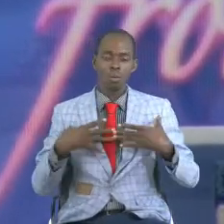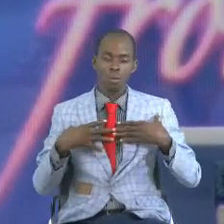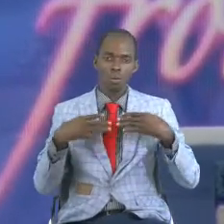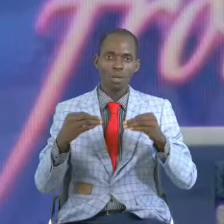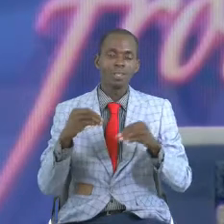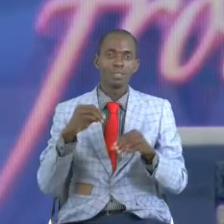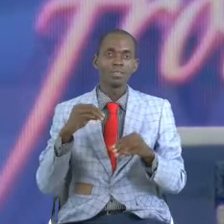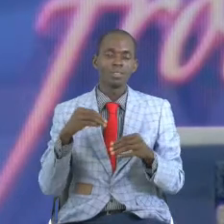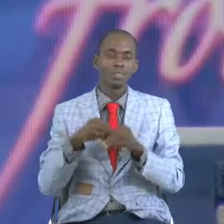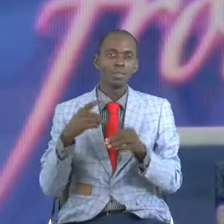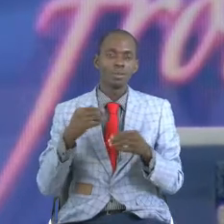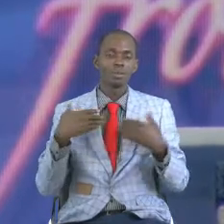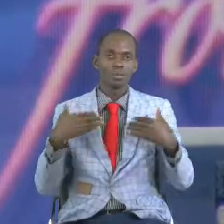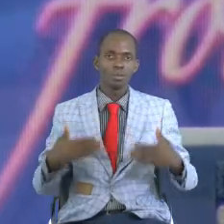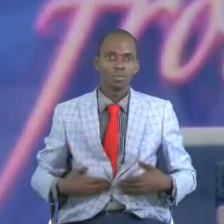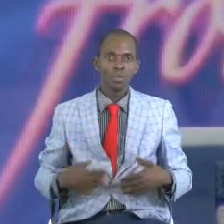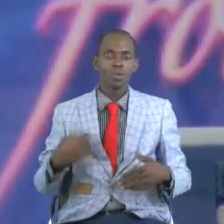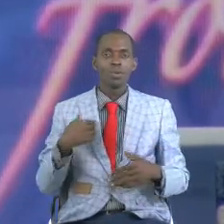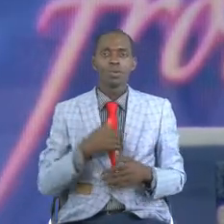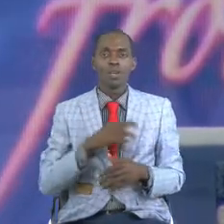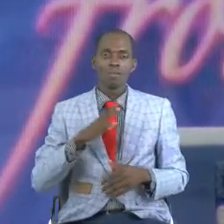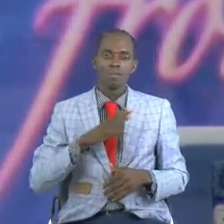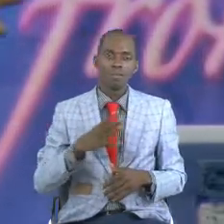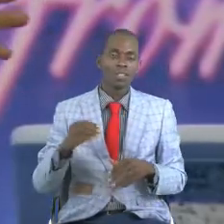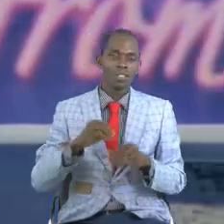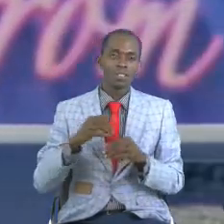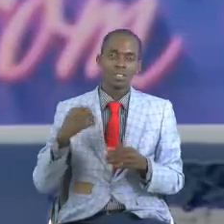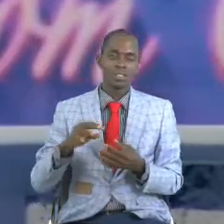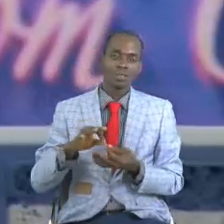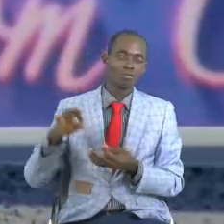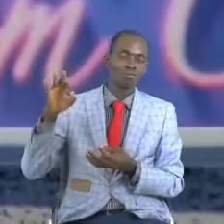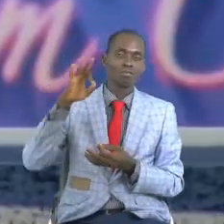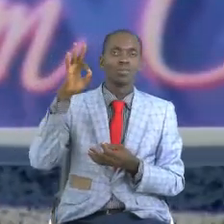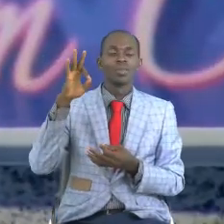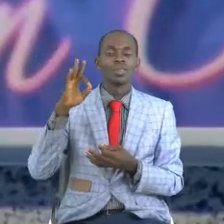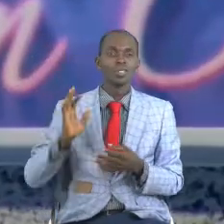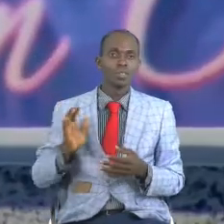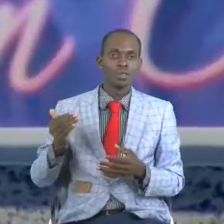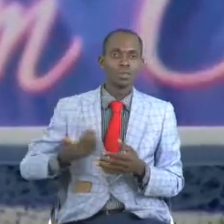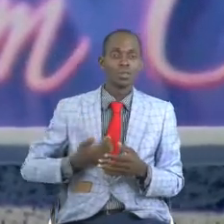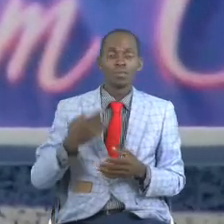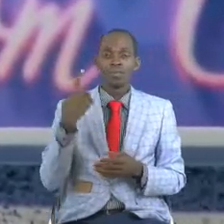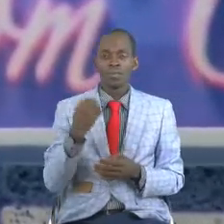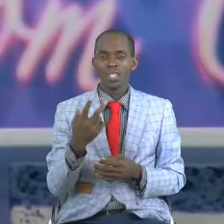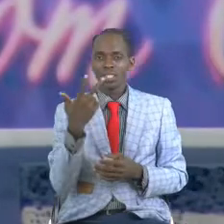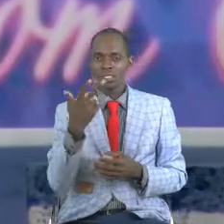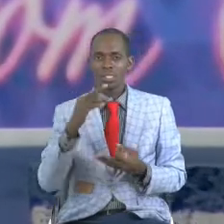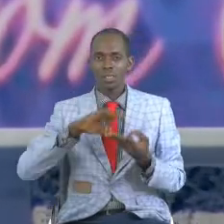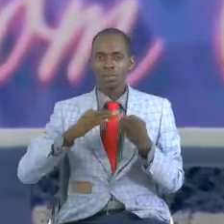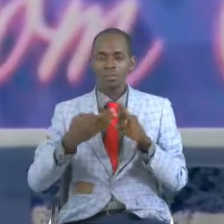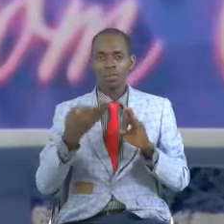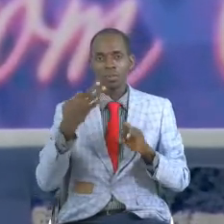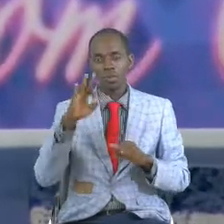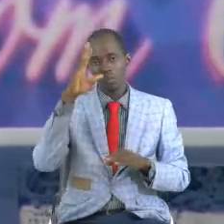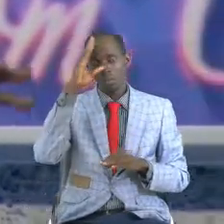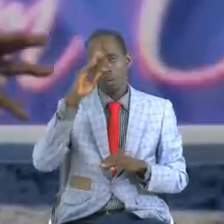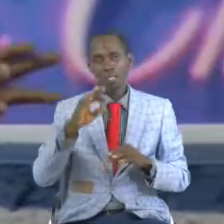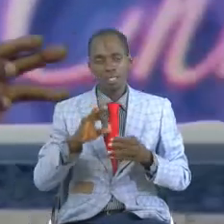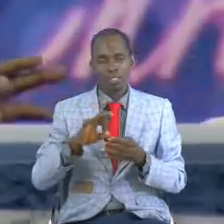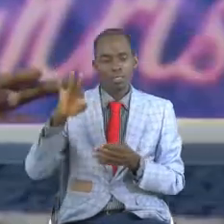well in the soul. We're well in our spirit. The threefold man, spirit, soul, and